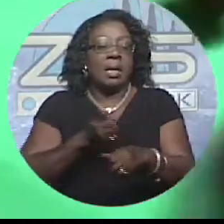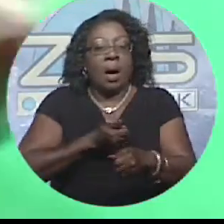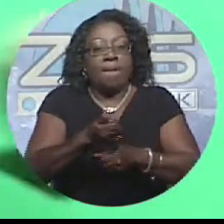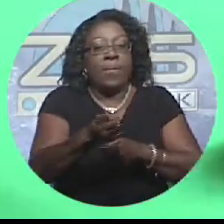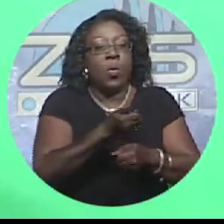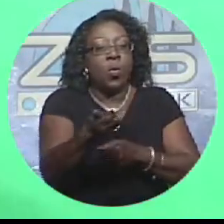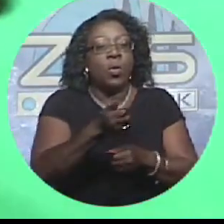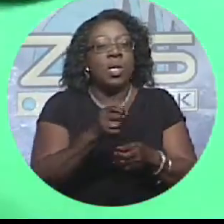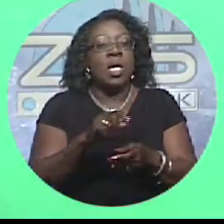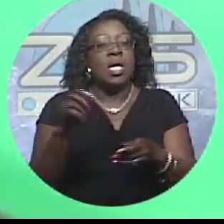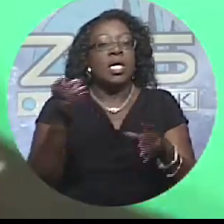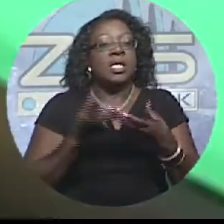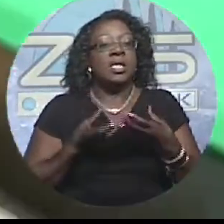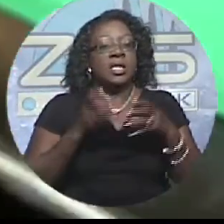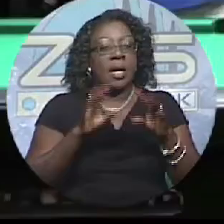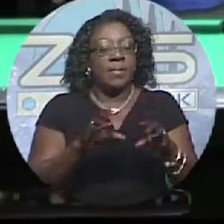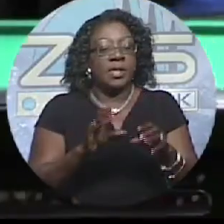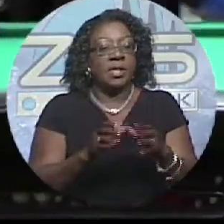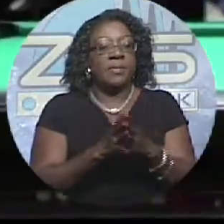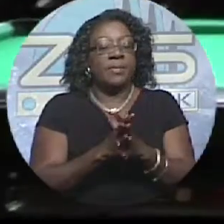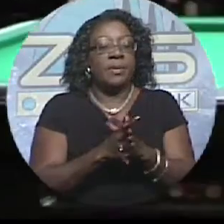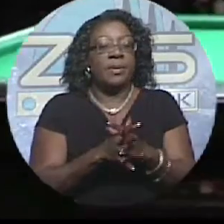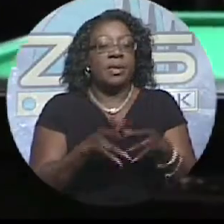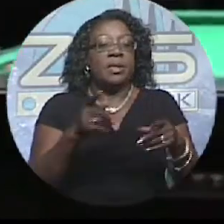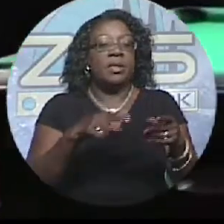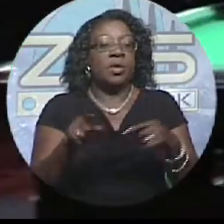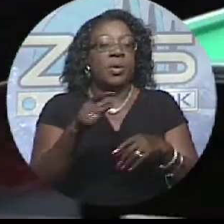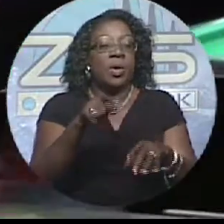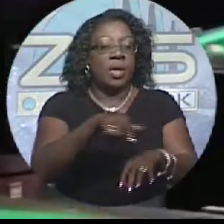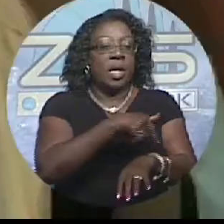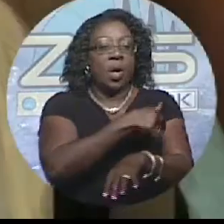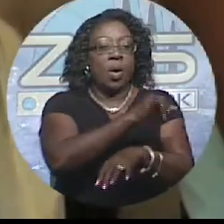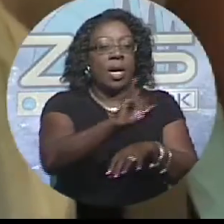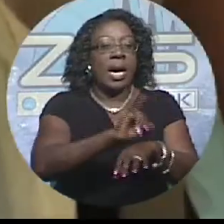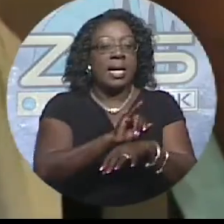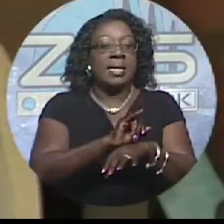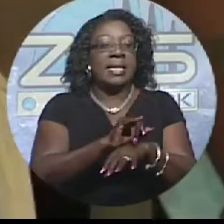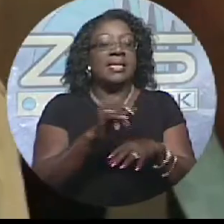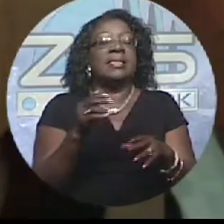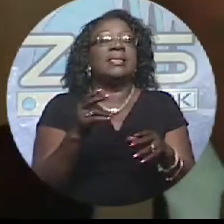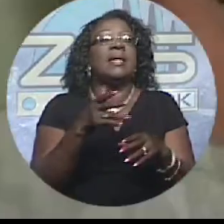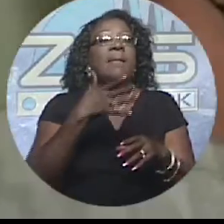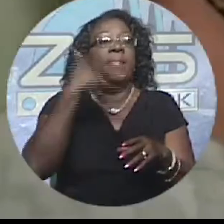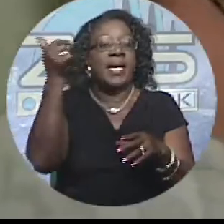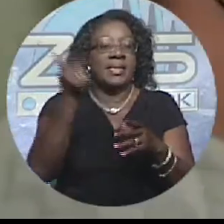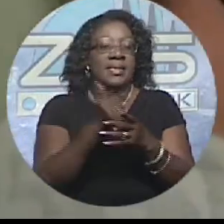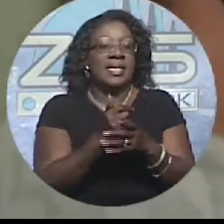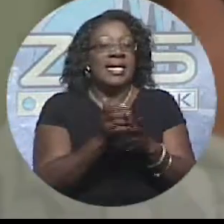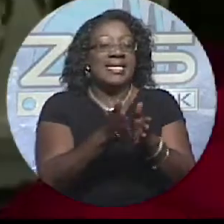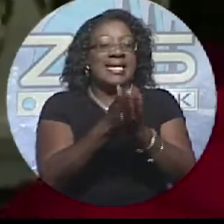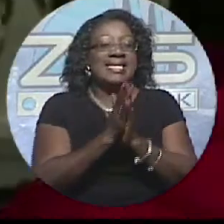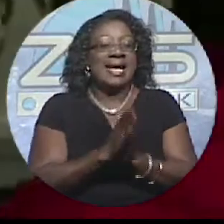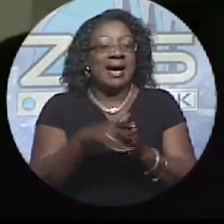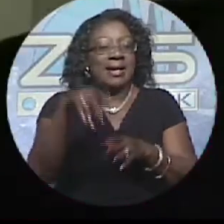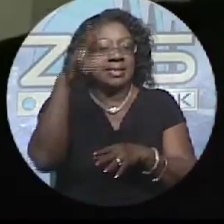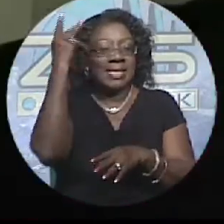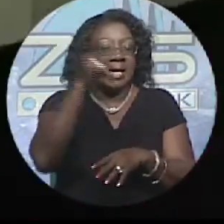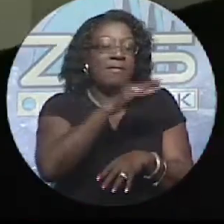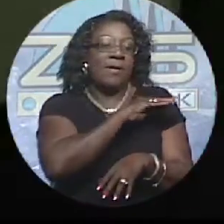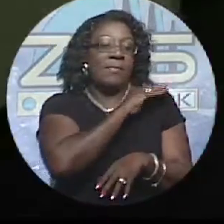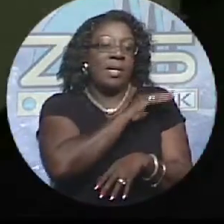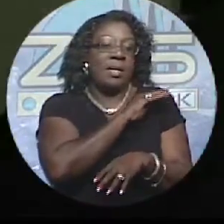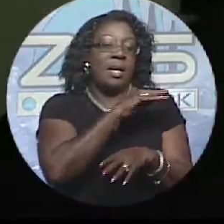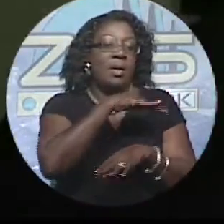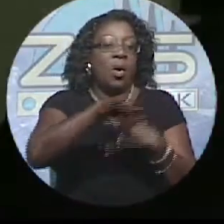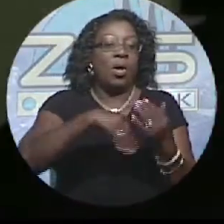The Lloyd Sporting Lounge, best of the best pool tournament going on in Long Island, is simply the best. If you do not believe me, just ask Kevin Miller, Govan, Nan,